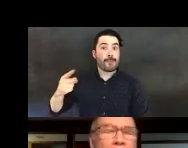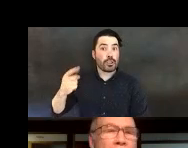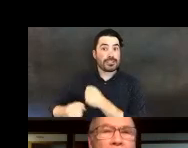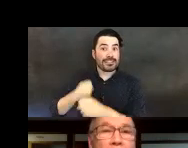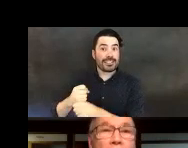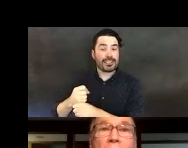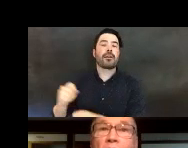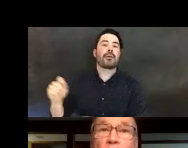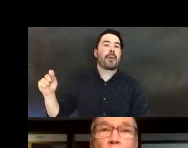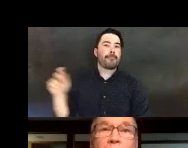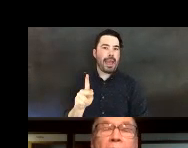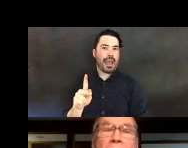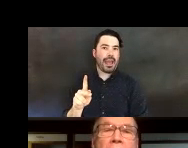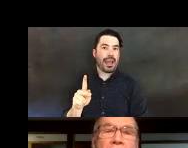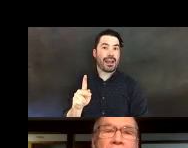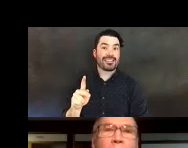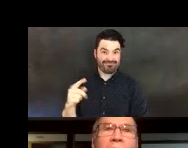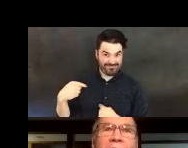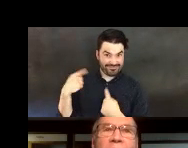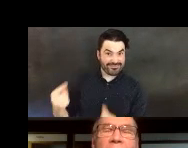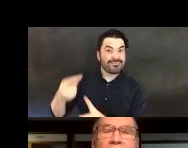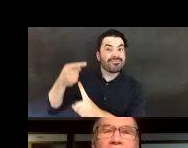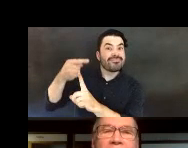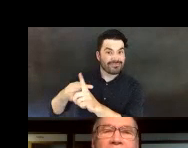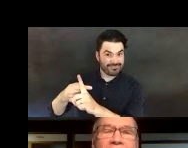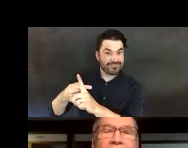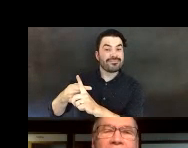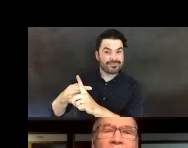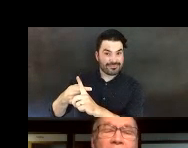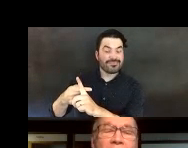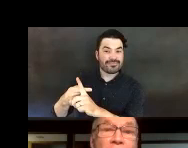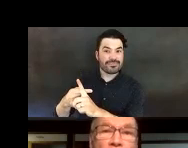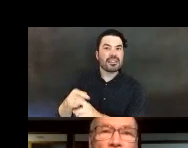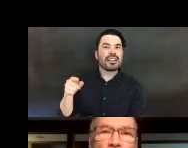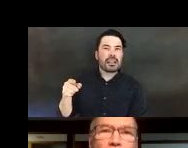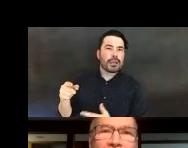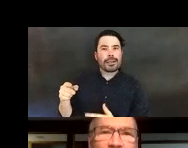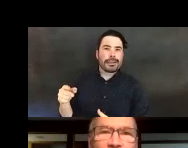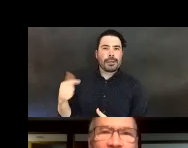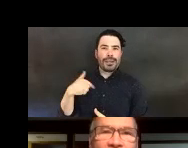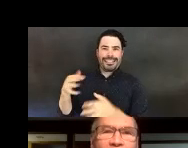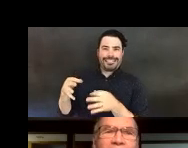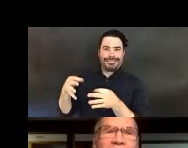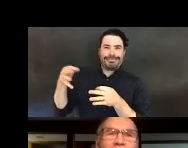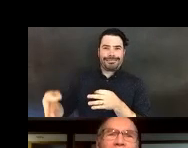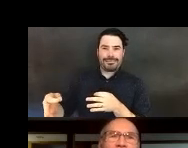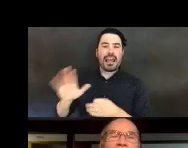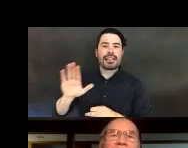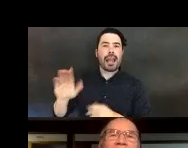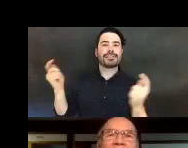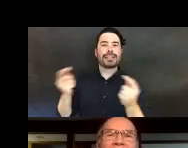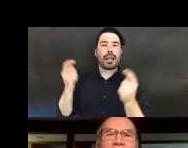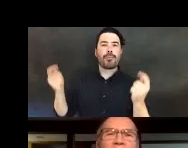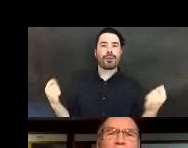back. They're in their fourth week. We had to have a kind of a deferred white coat ceremony that we